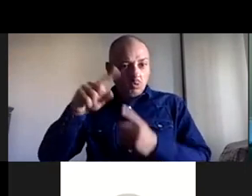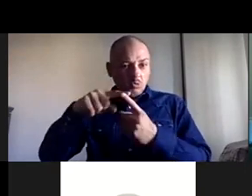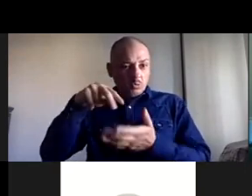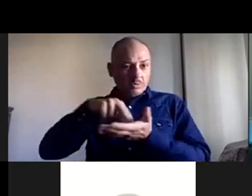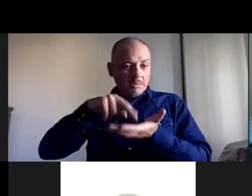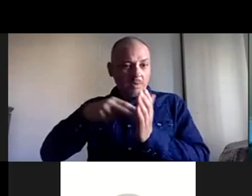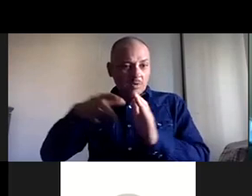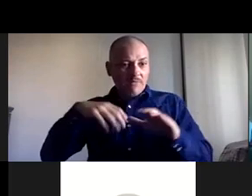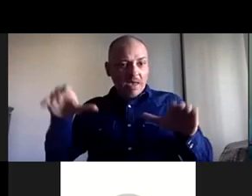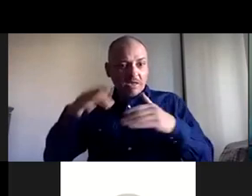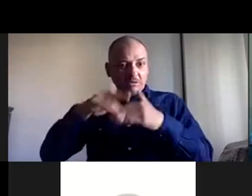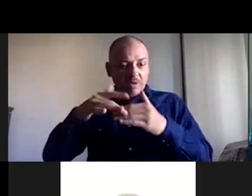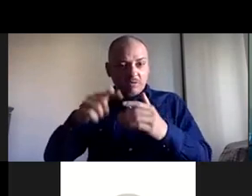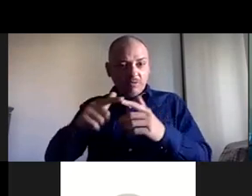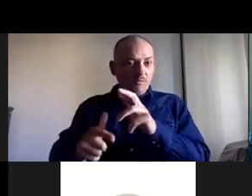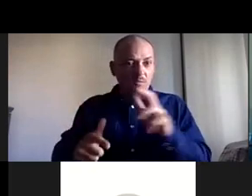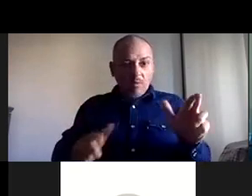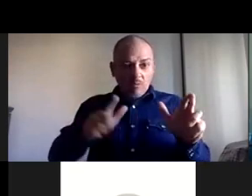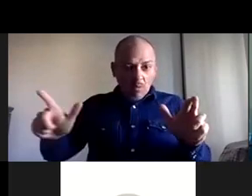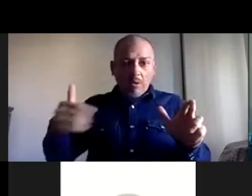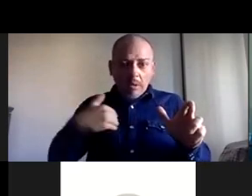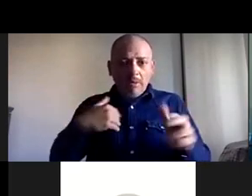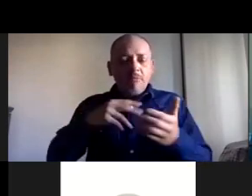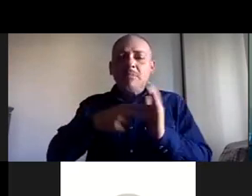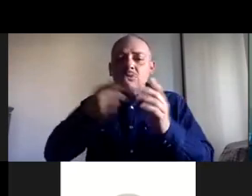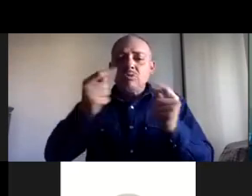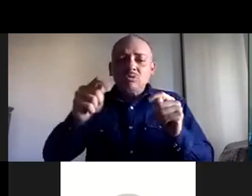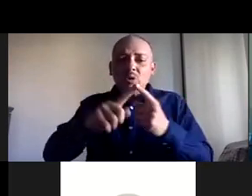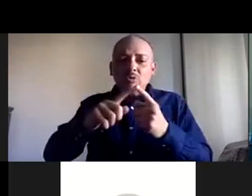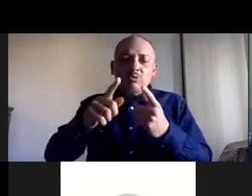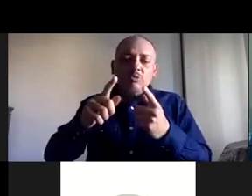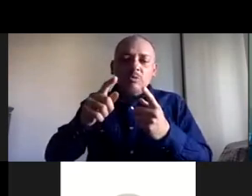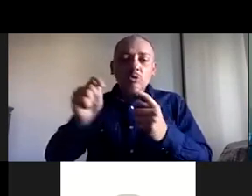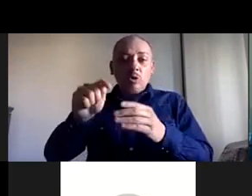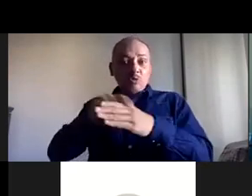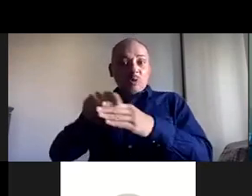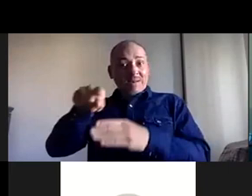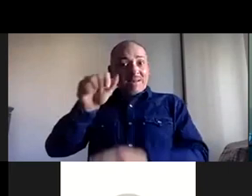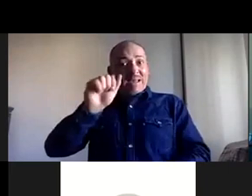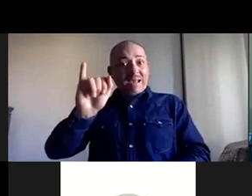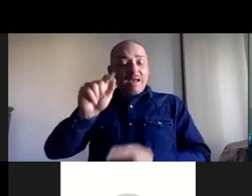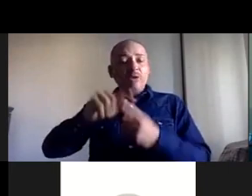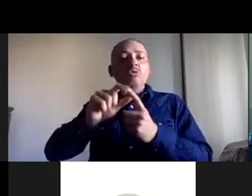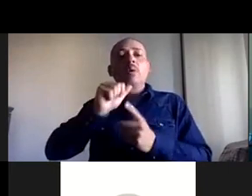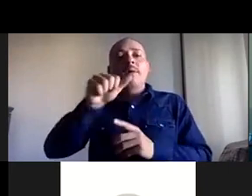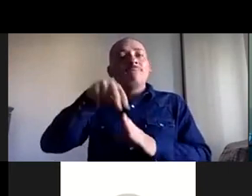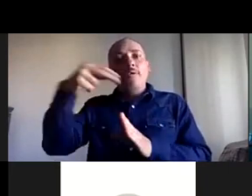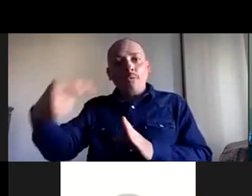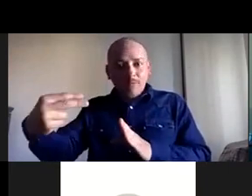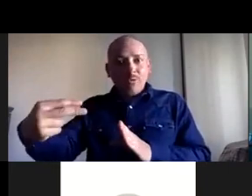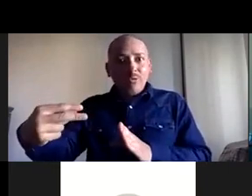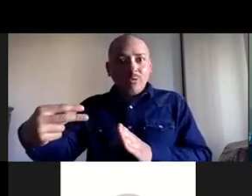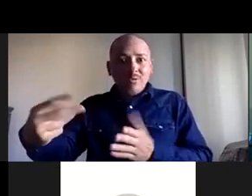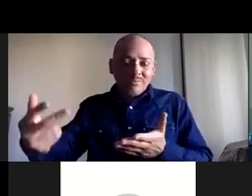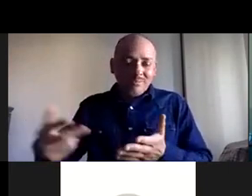action space of going left or right. And so you're basically trying to train the AI to not fall over,